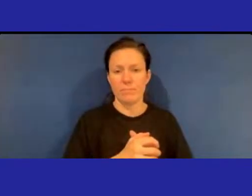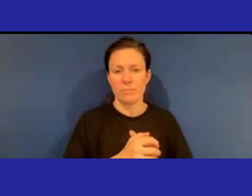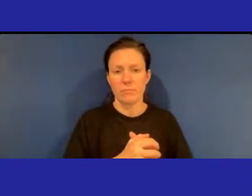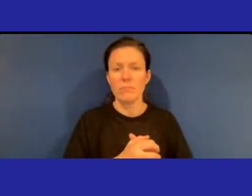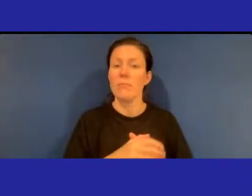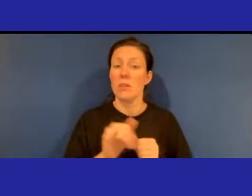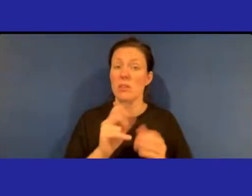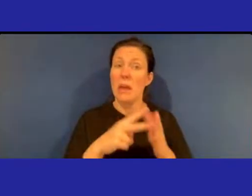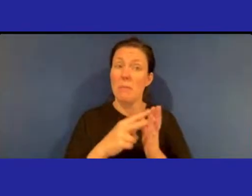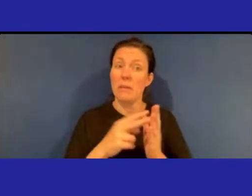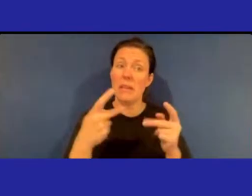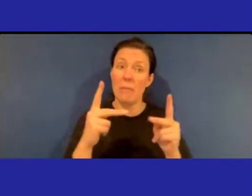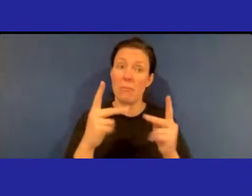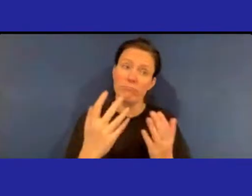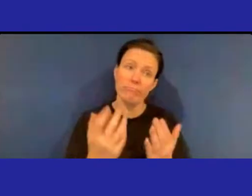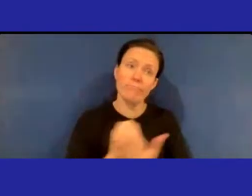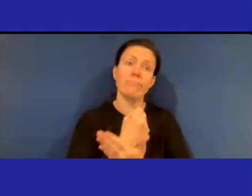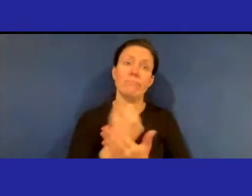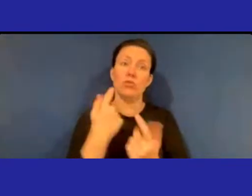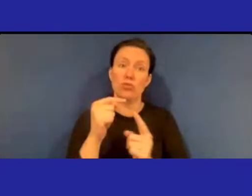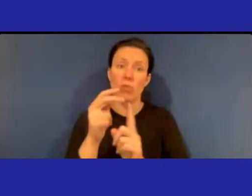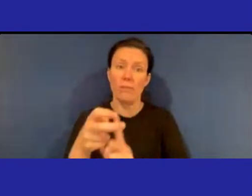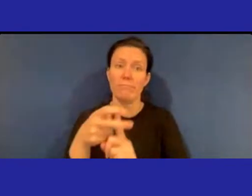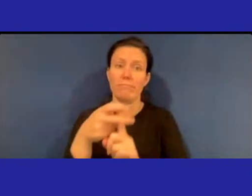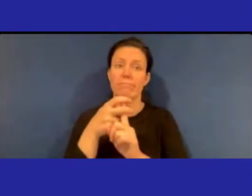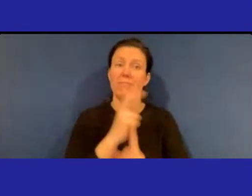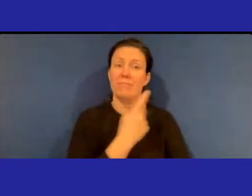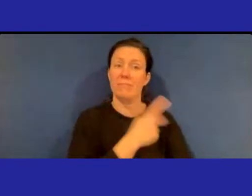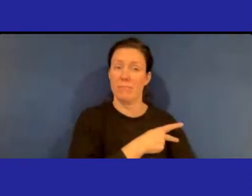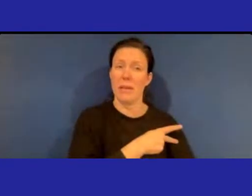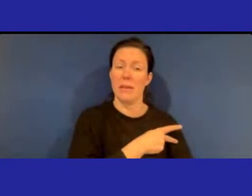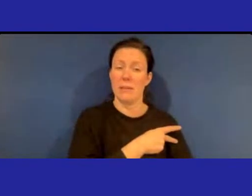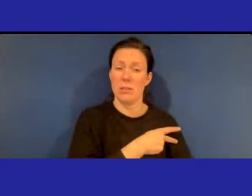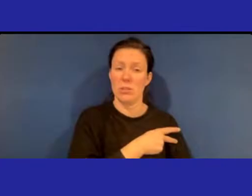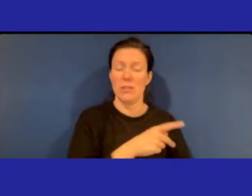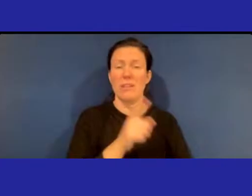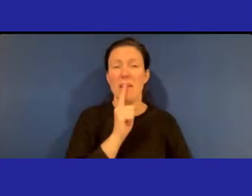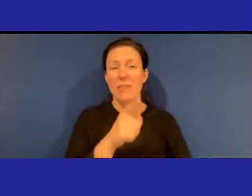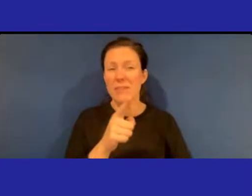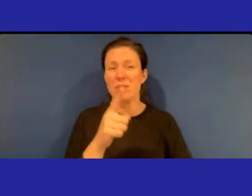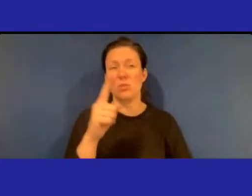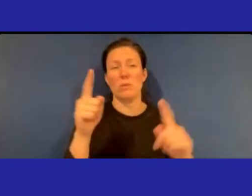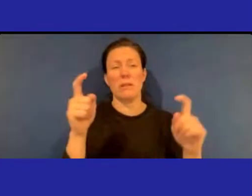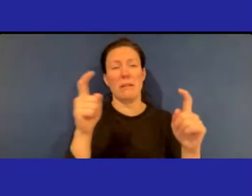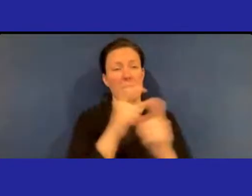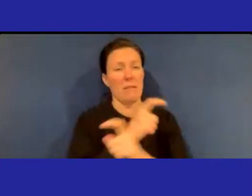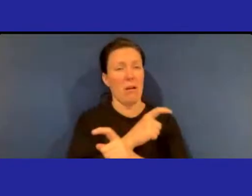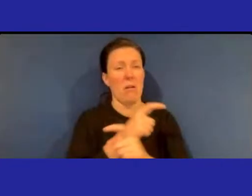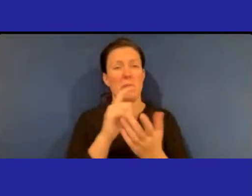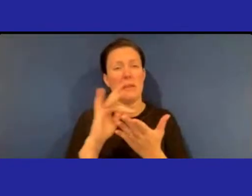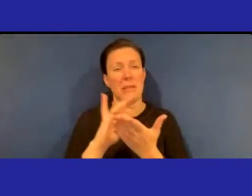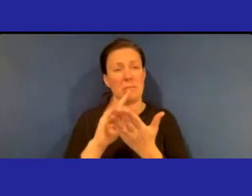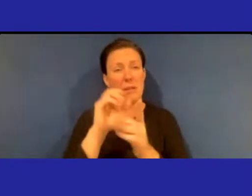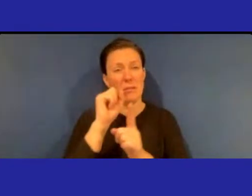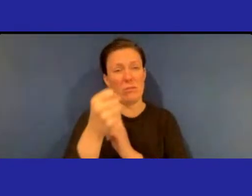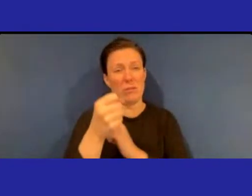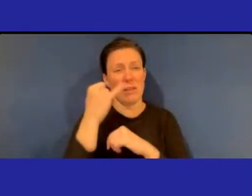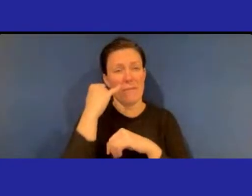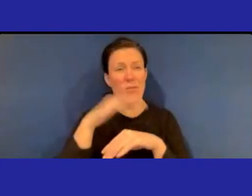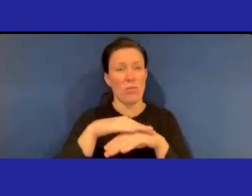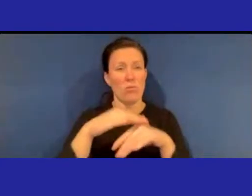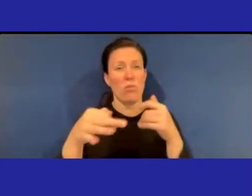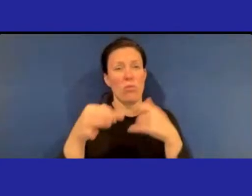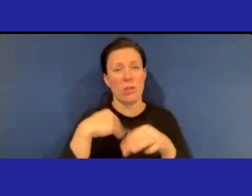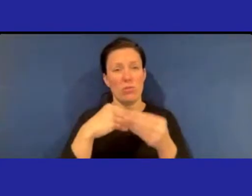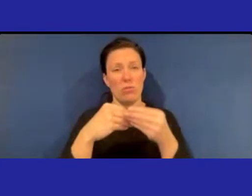us to re-engage these patients, because this is a really medically complex population if they're on the transplant list. And to imagine that